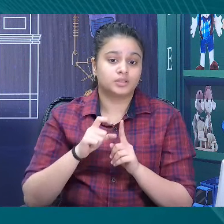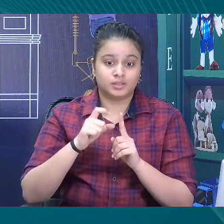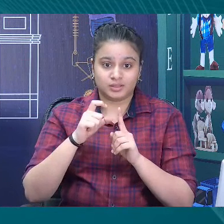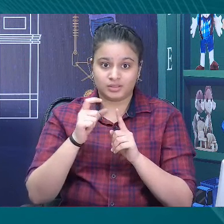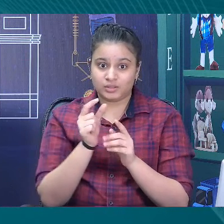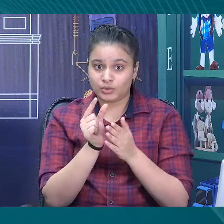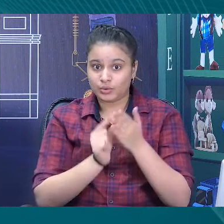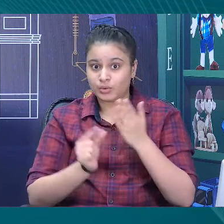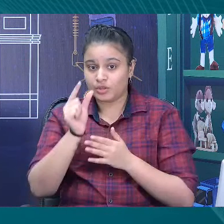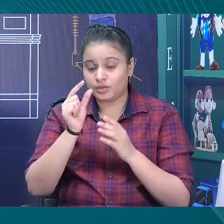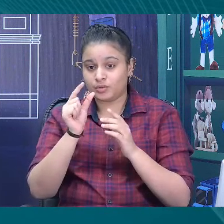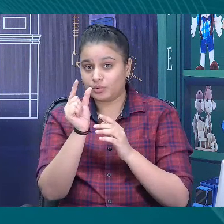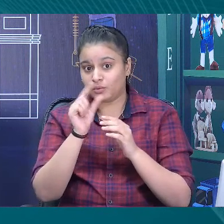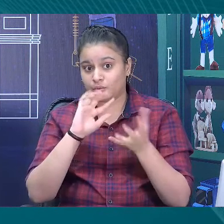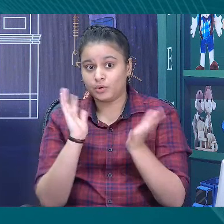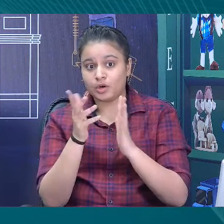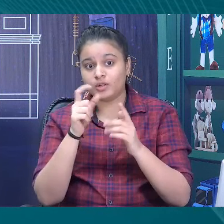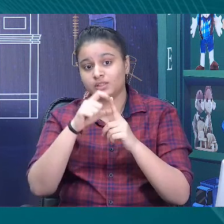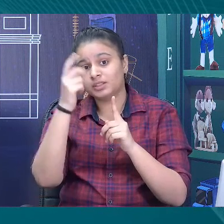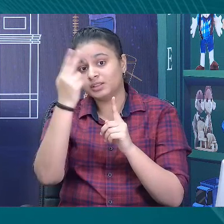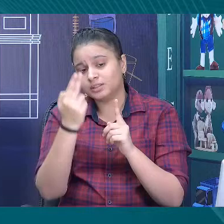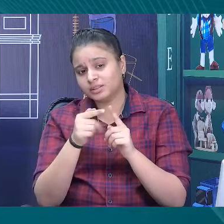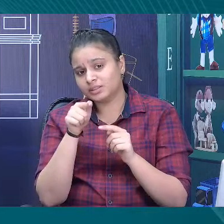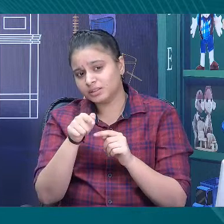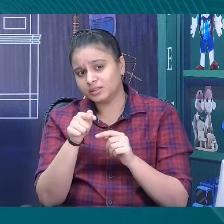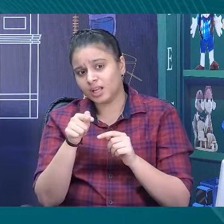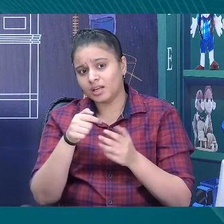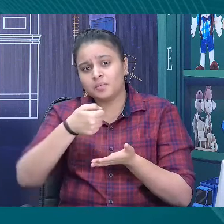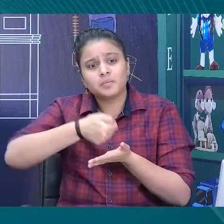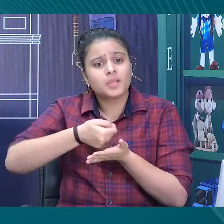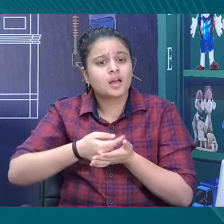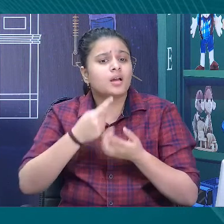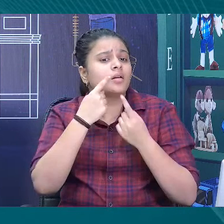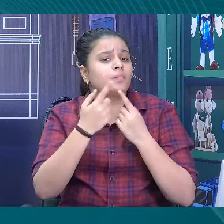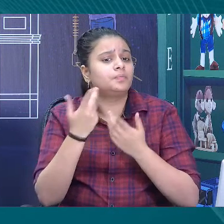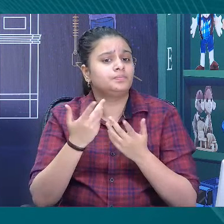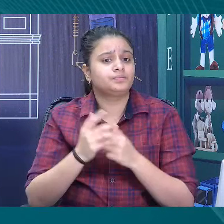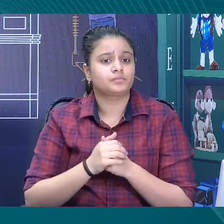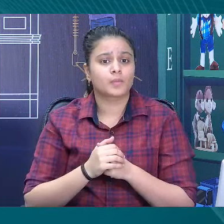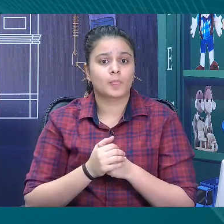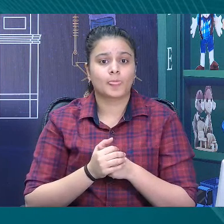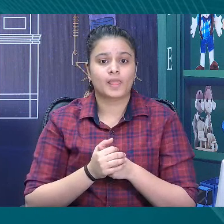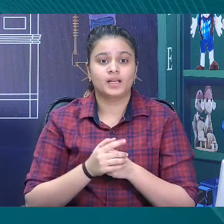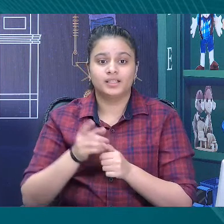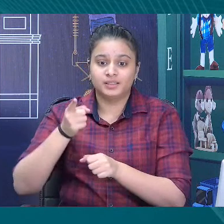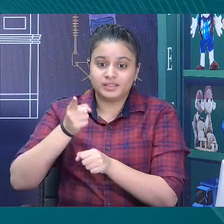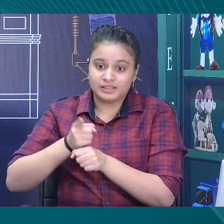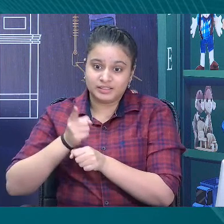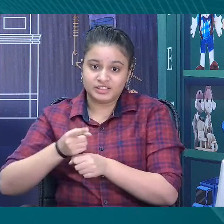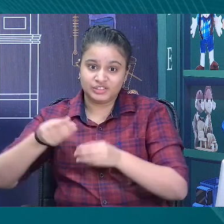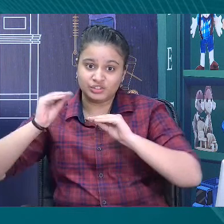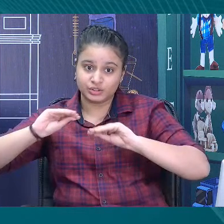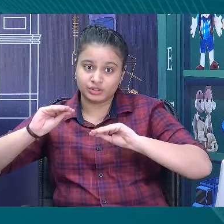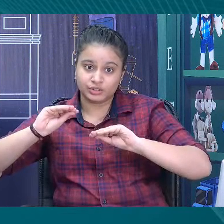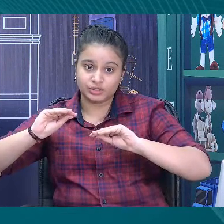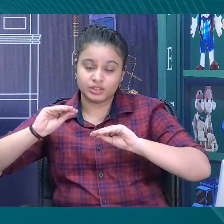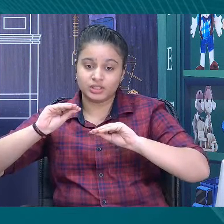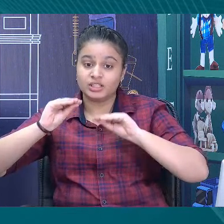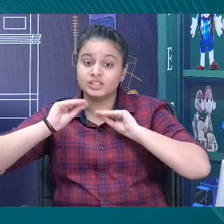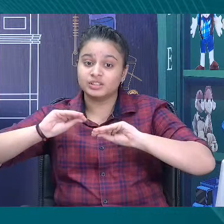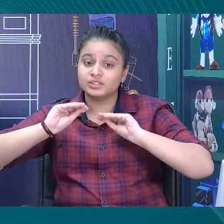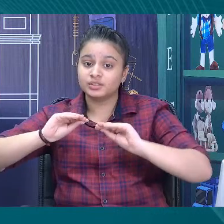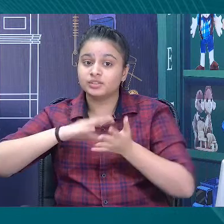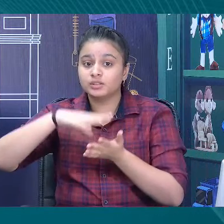for learning, which basically talks about how in every aspect of the teaching learning process or the